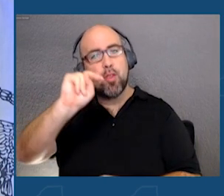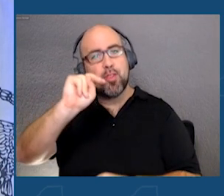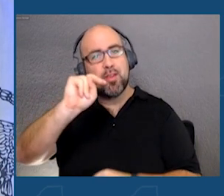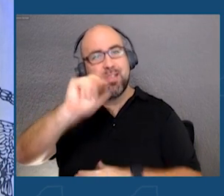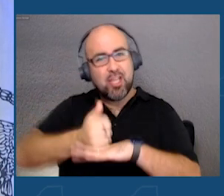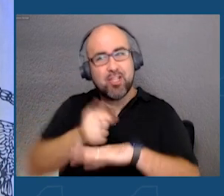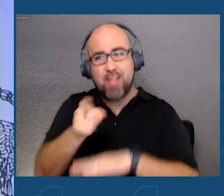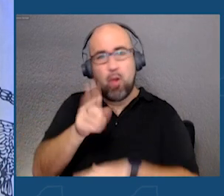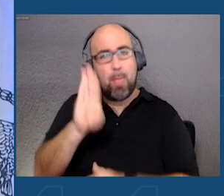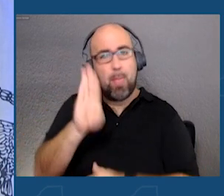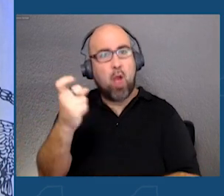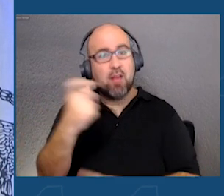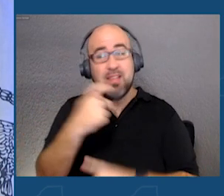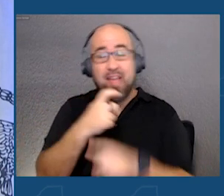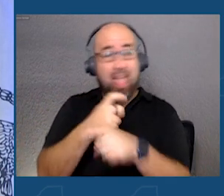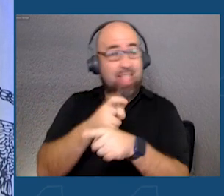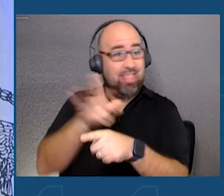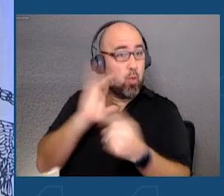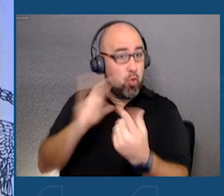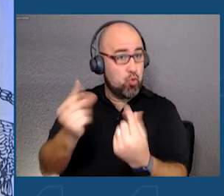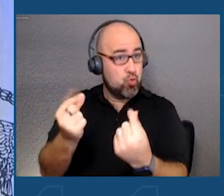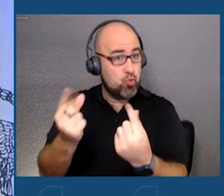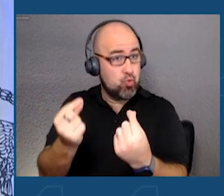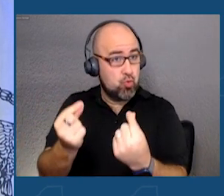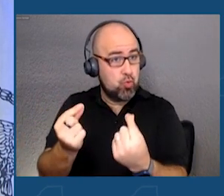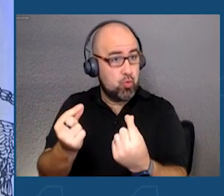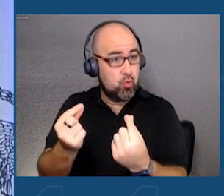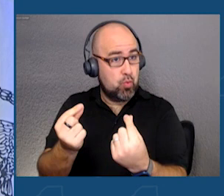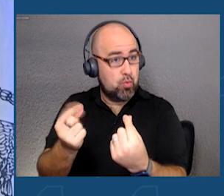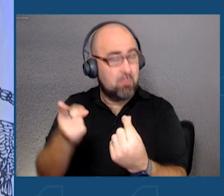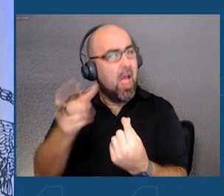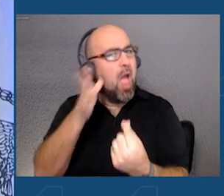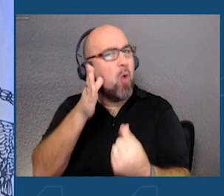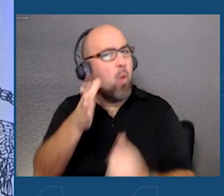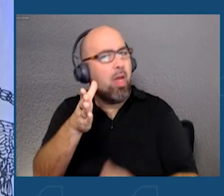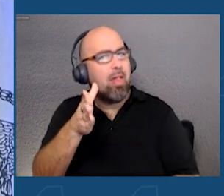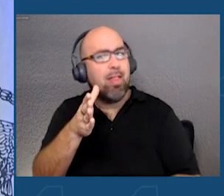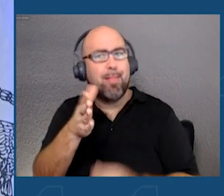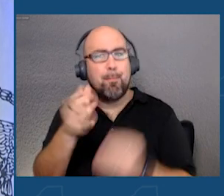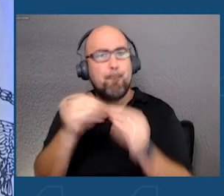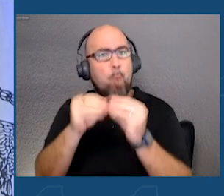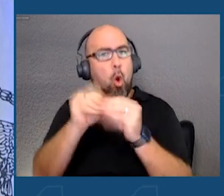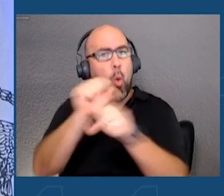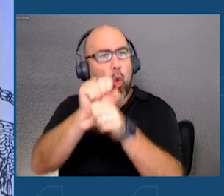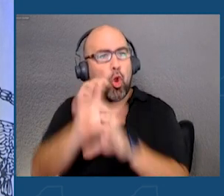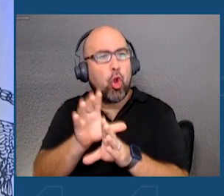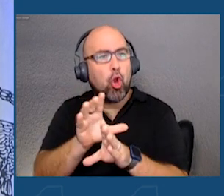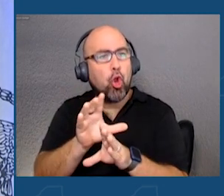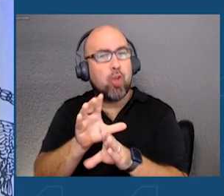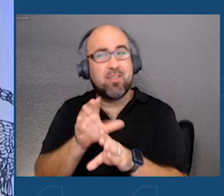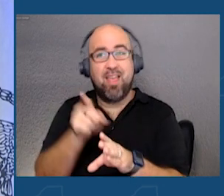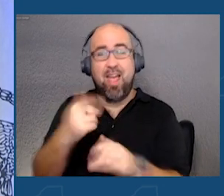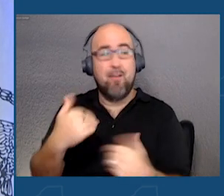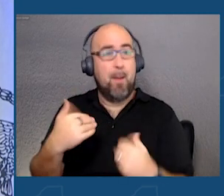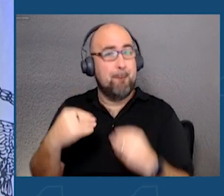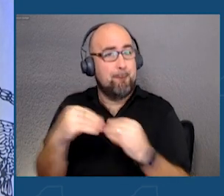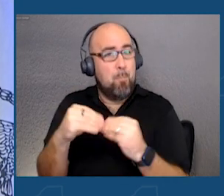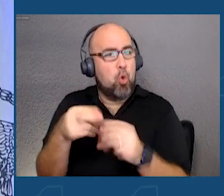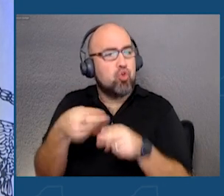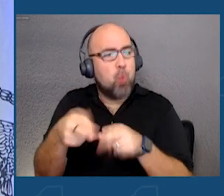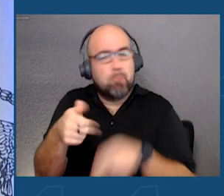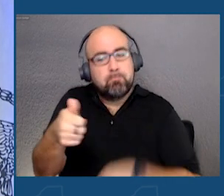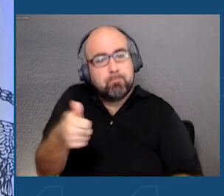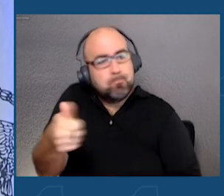what that's going to do, thank you, it's going to bring workers with a much shorter commute to the better